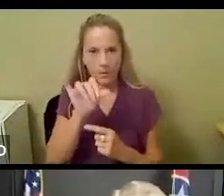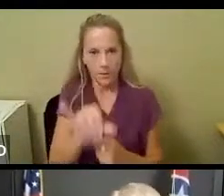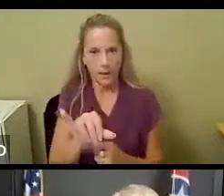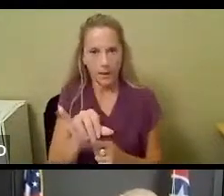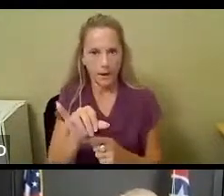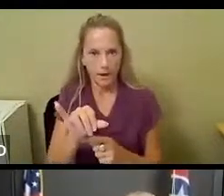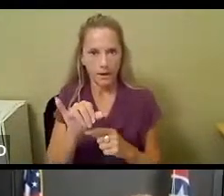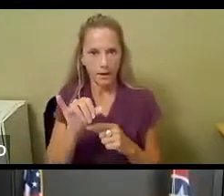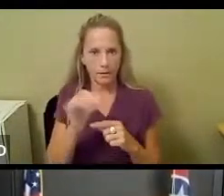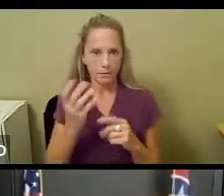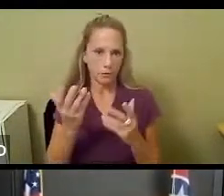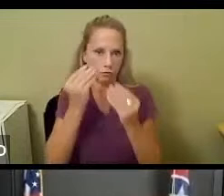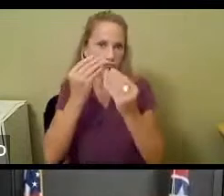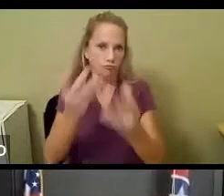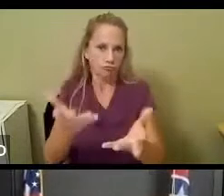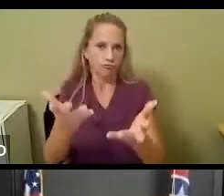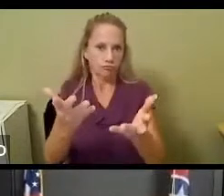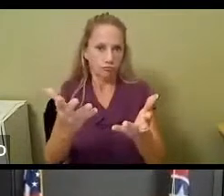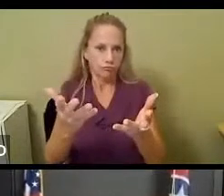that's just a